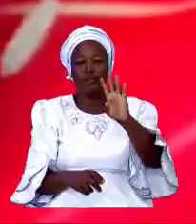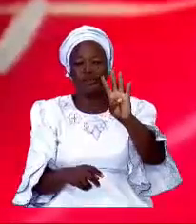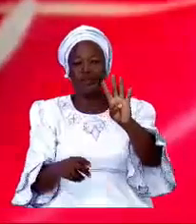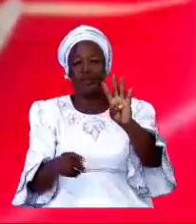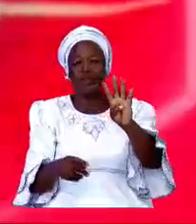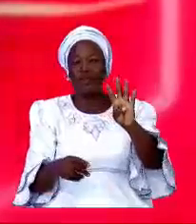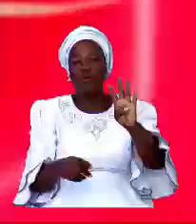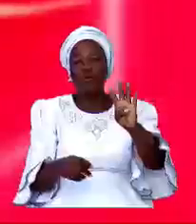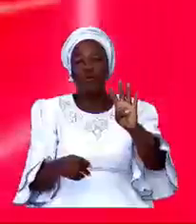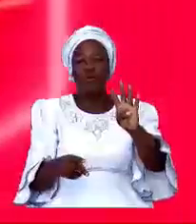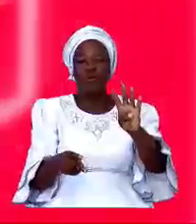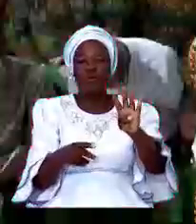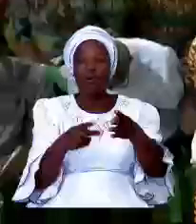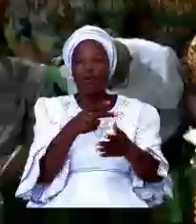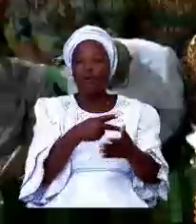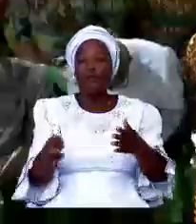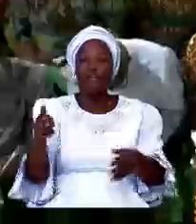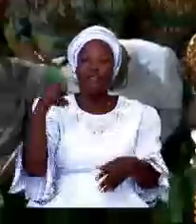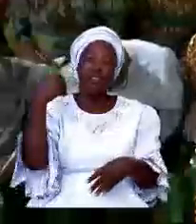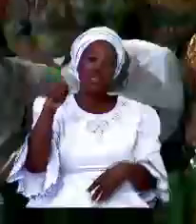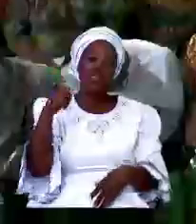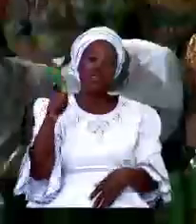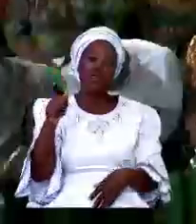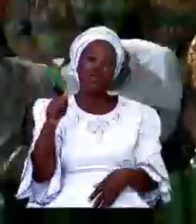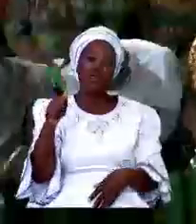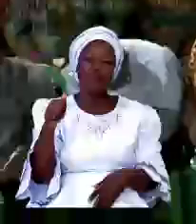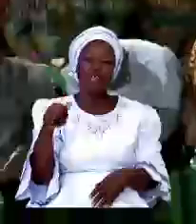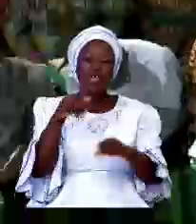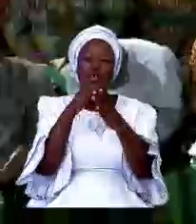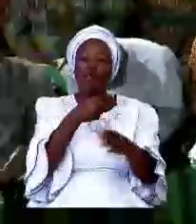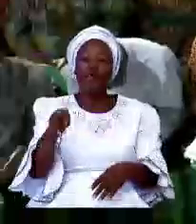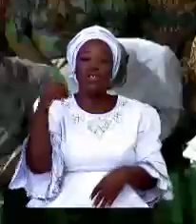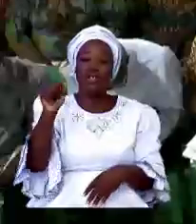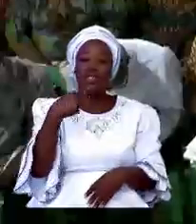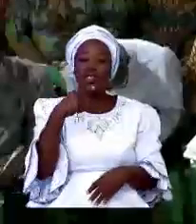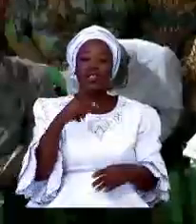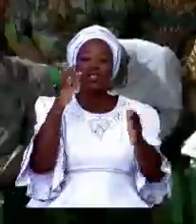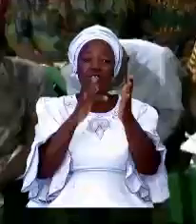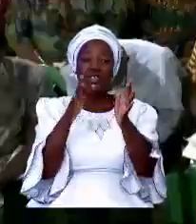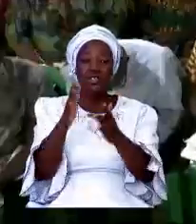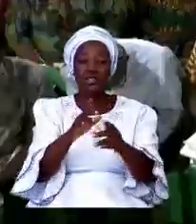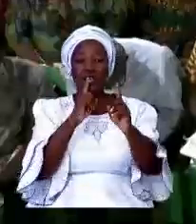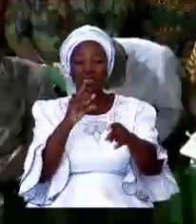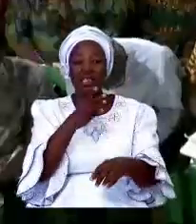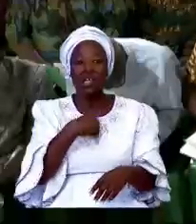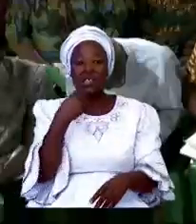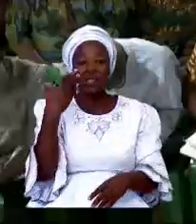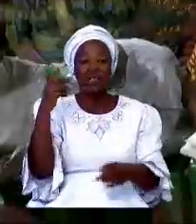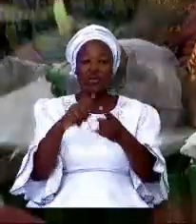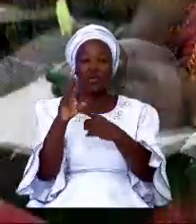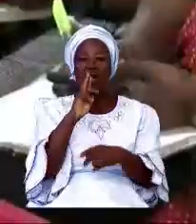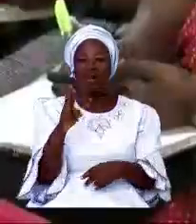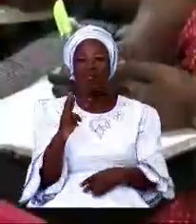John chapter 4, reading from verse 10. In verse 10, it